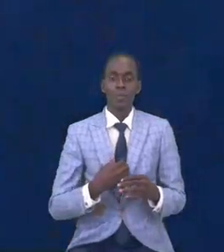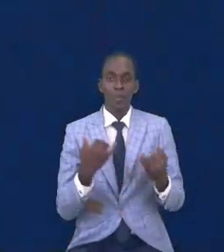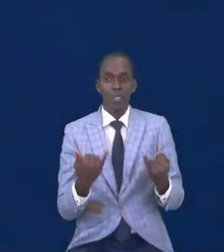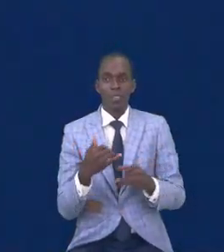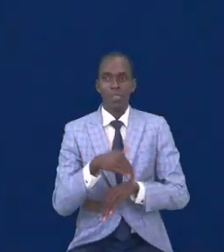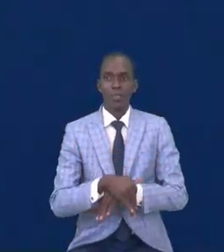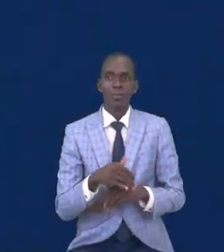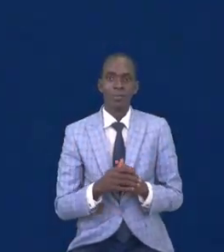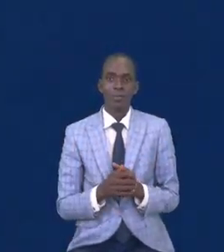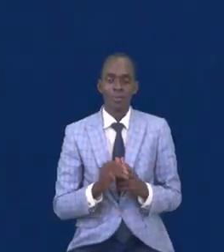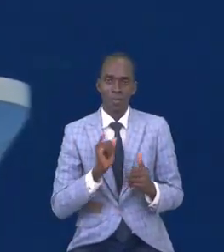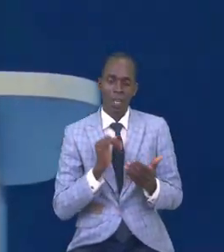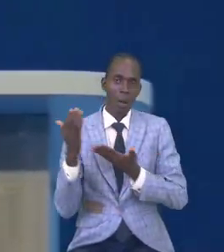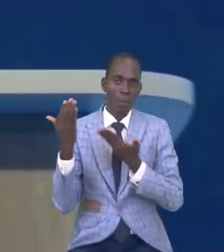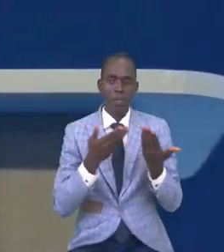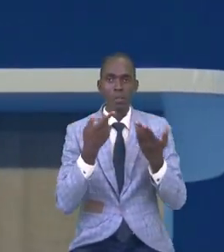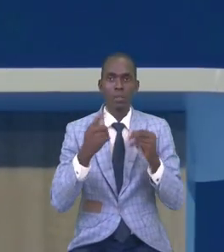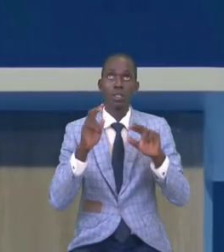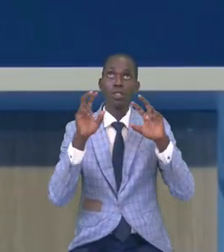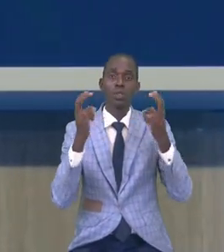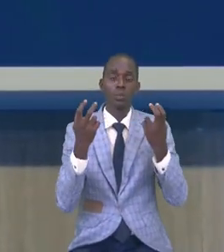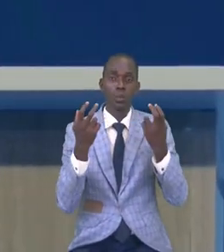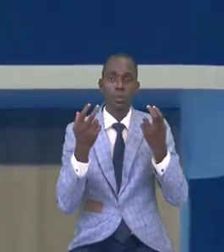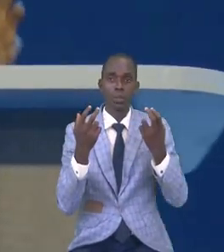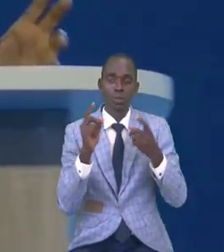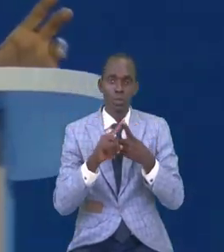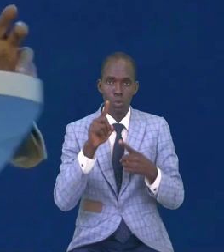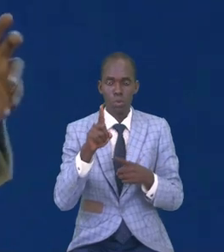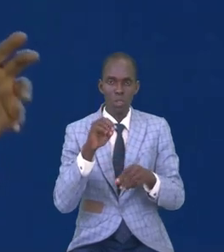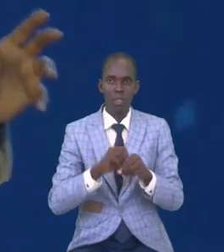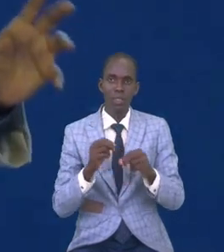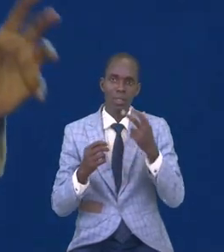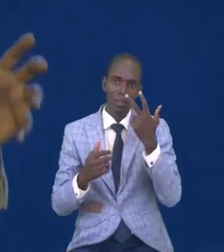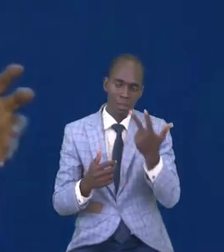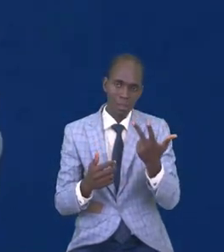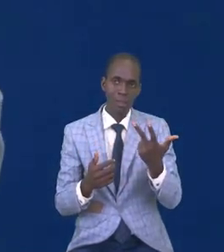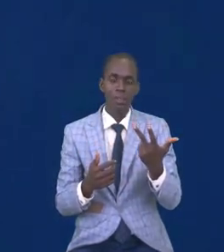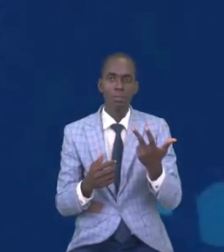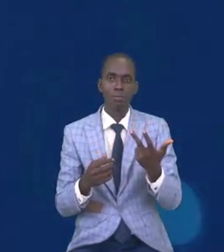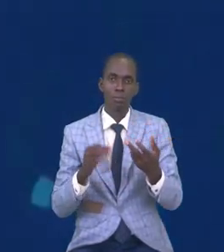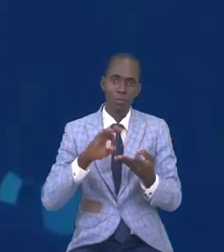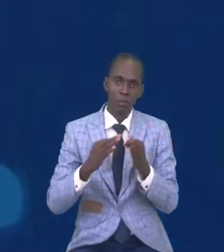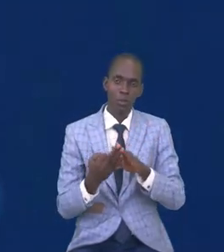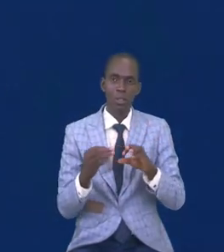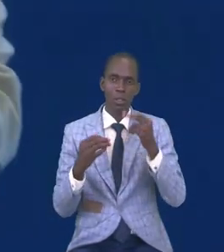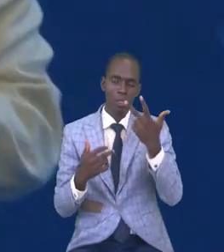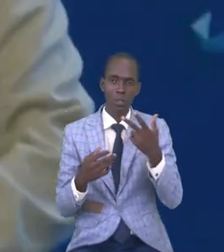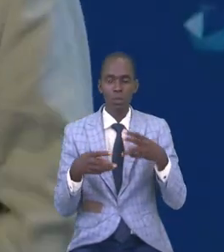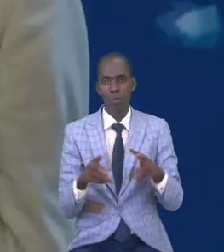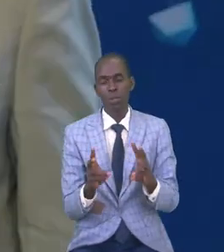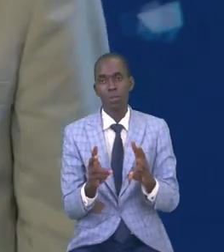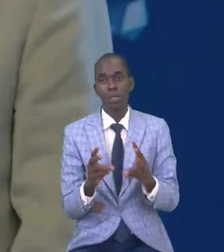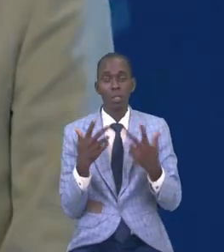Tonight, I bring the message to you in three muscles, in three parts. Subtitles.